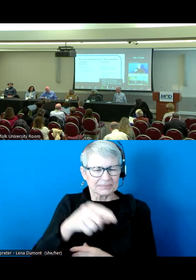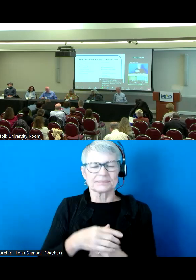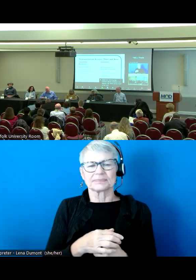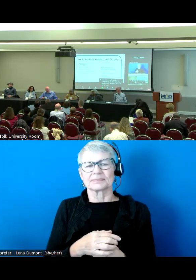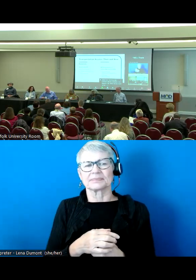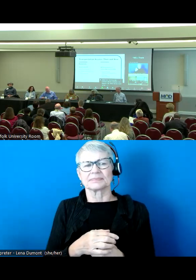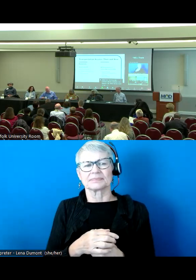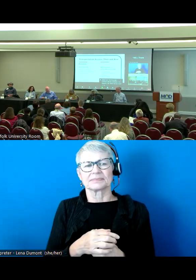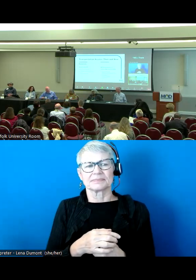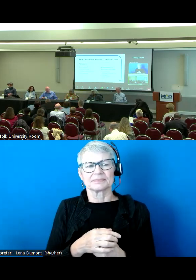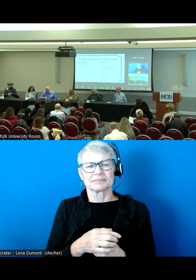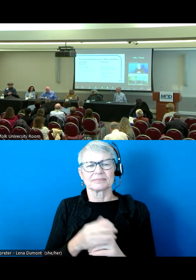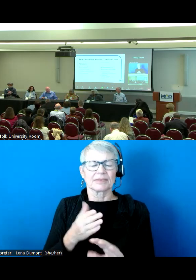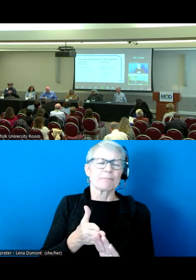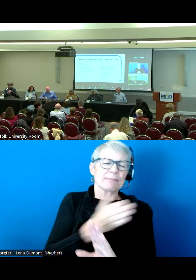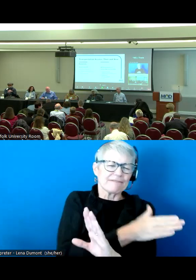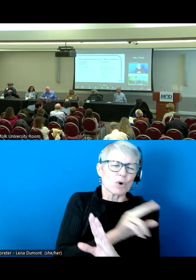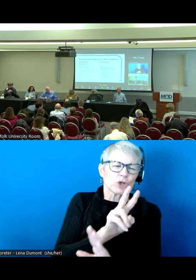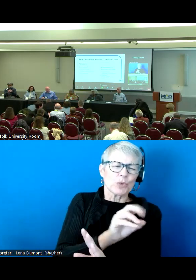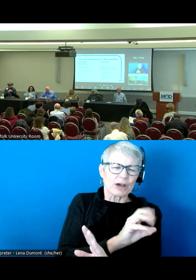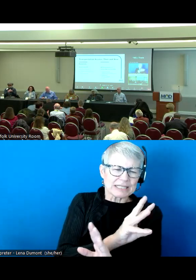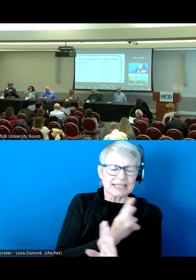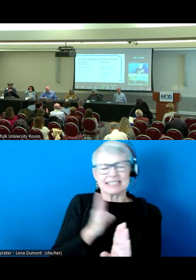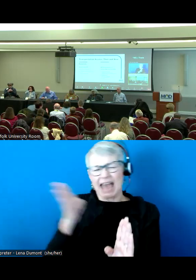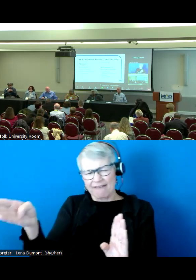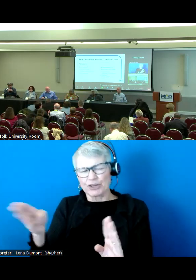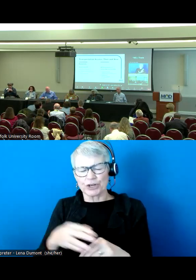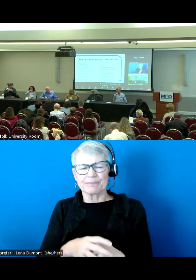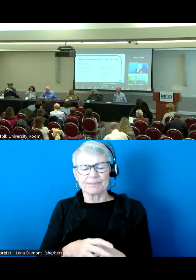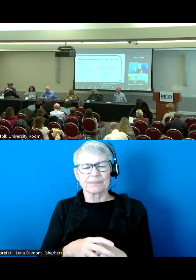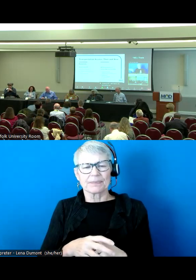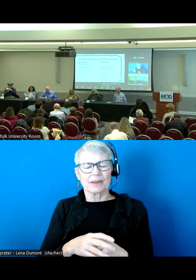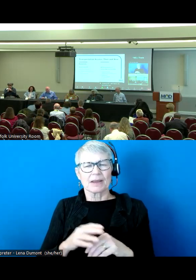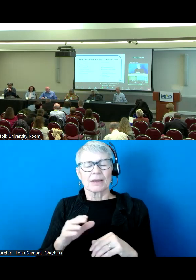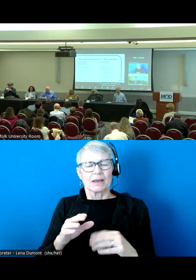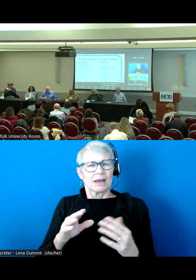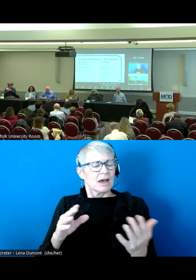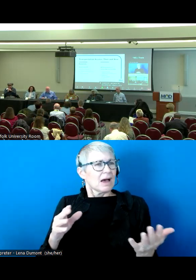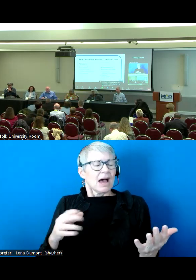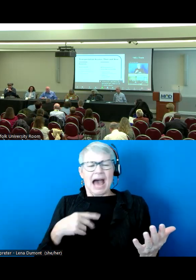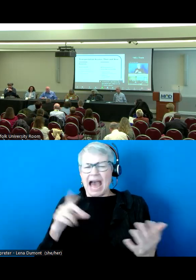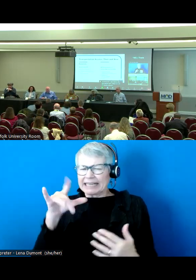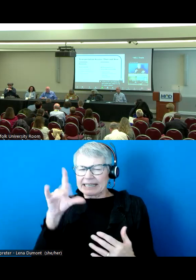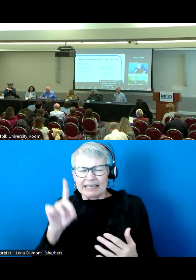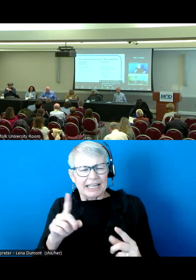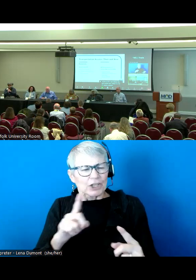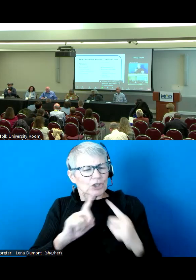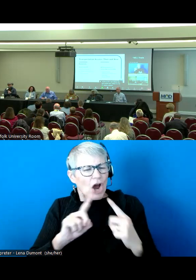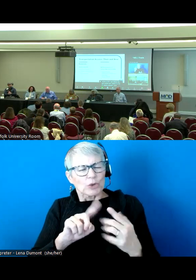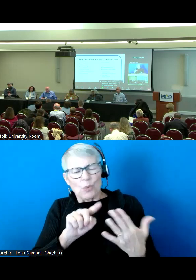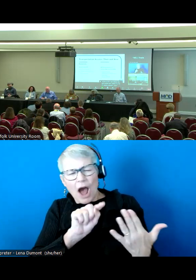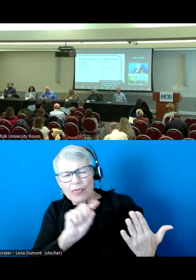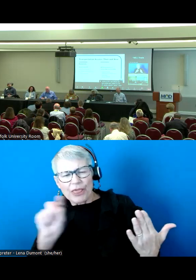was settled and before it was settled, I talked to a lot of quote unquote good T employees that were really informative and really